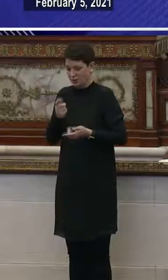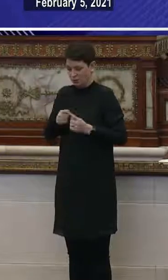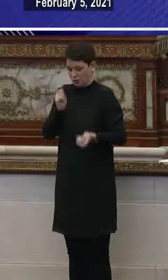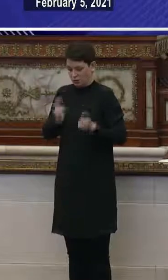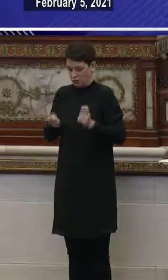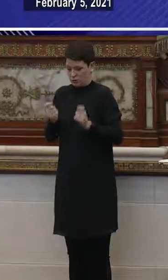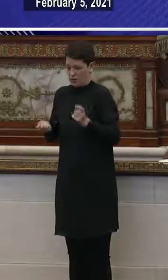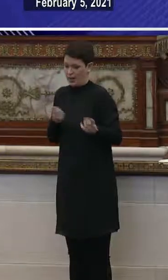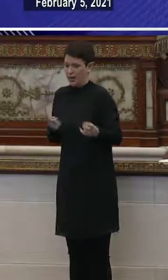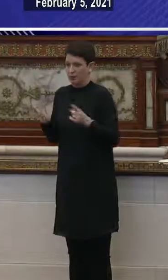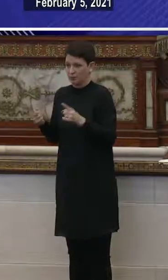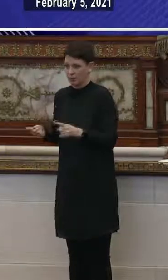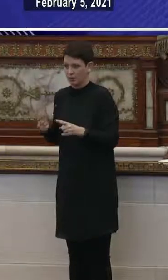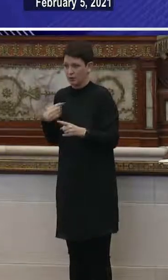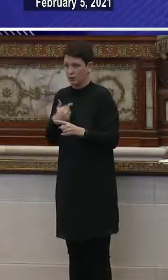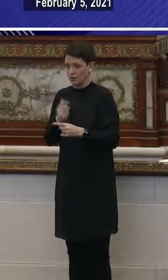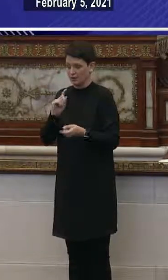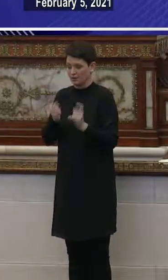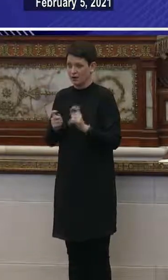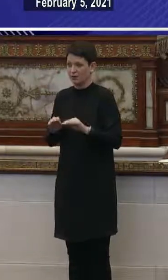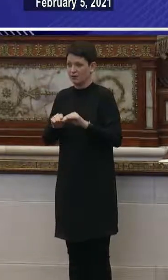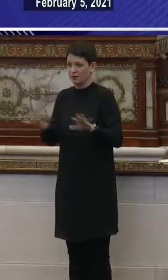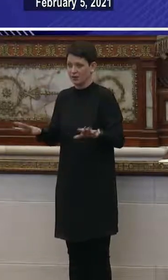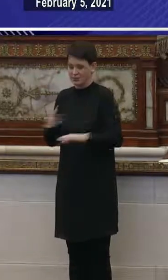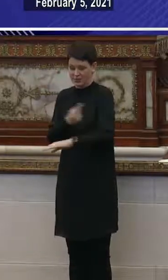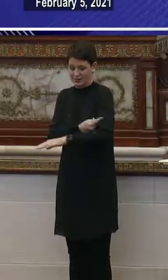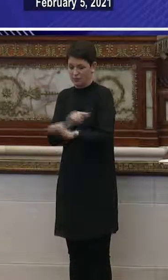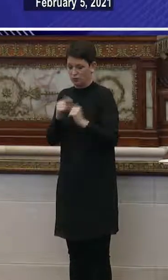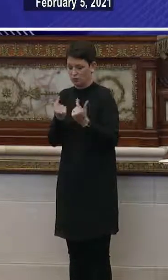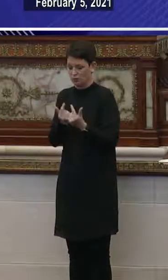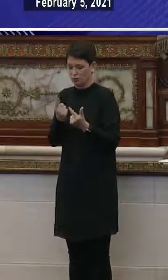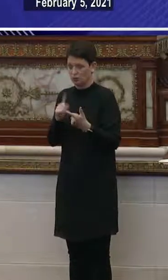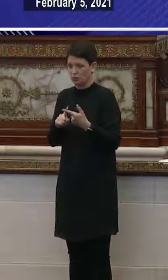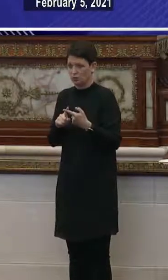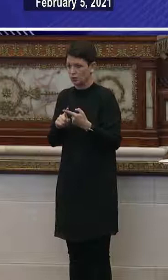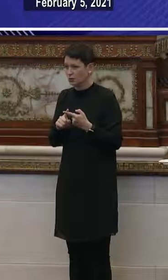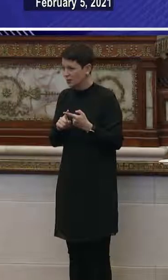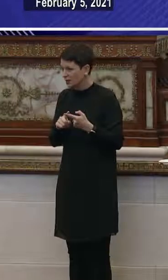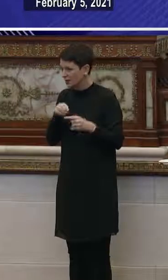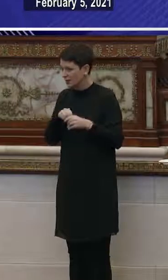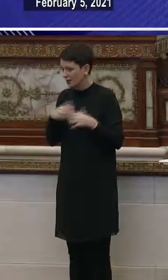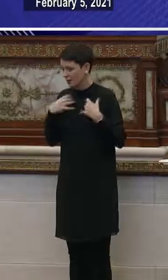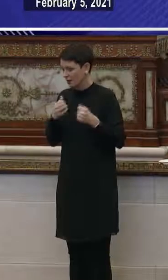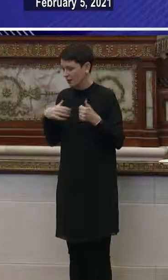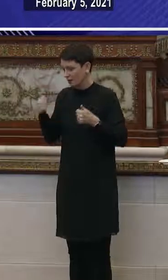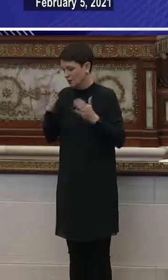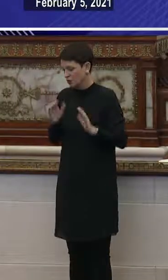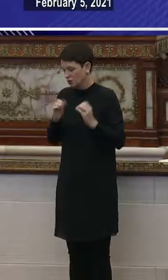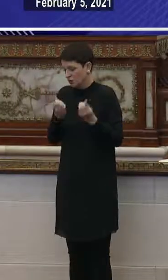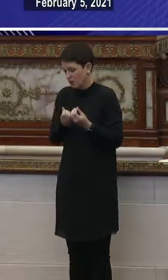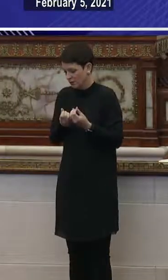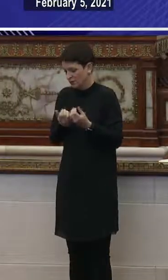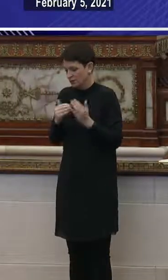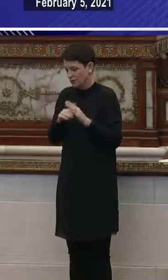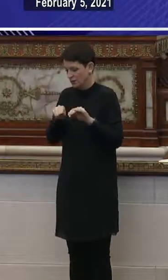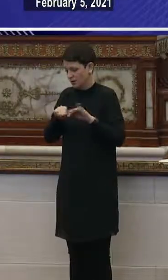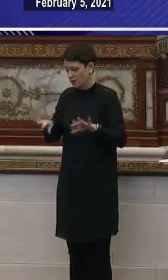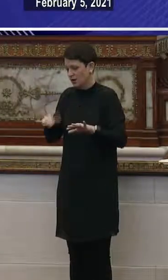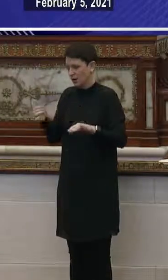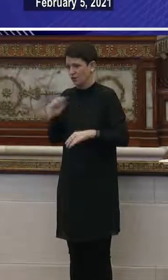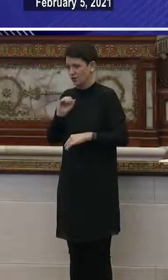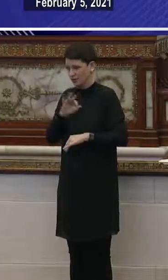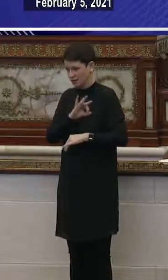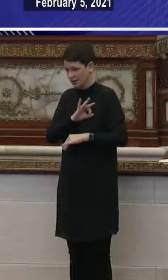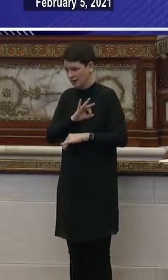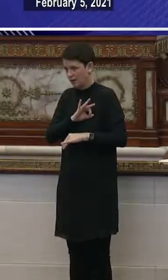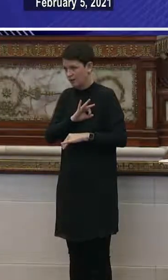directives. We have reorganized the vaccine distribution group into an incident command group within the Health Commissioner's office and redeployed many additional staff to